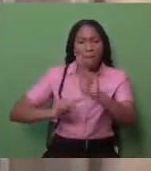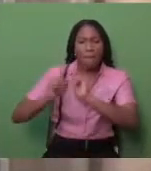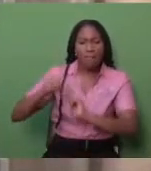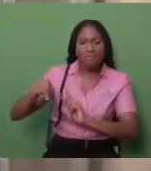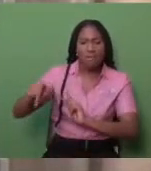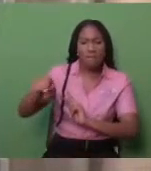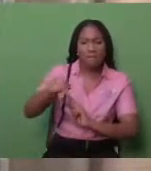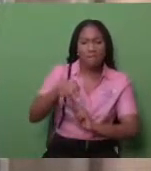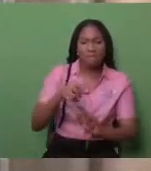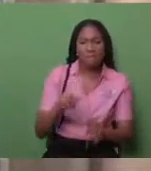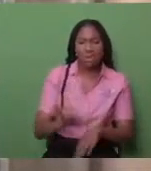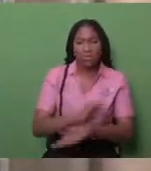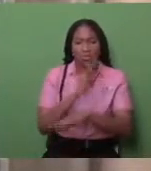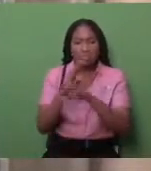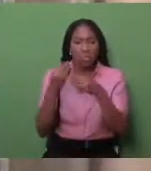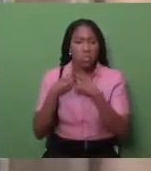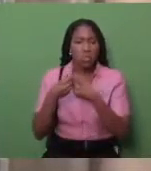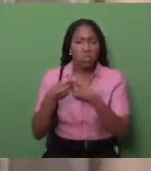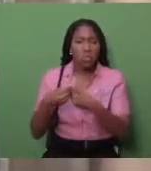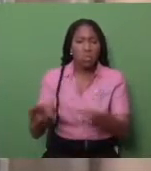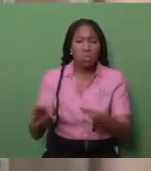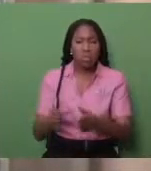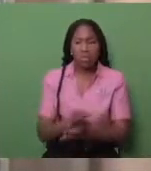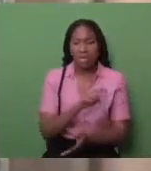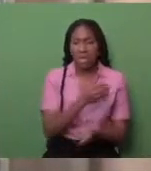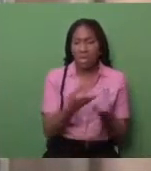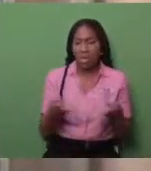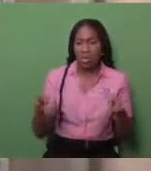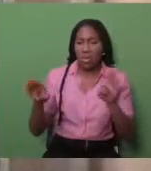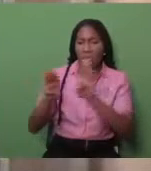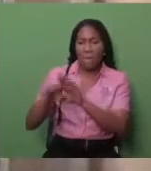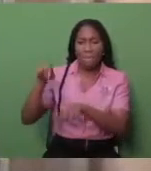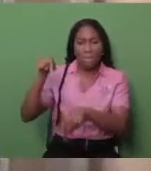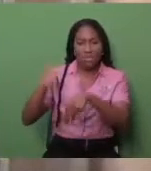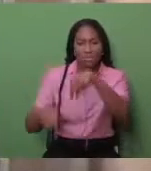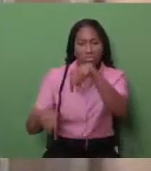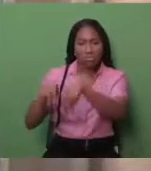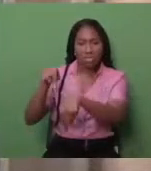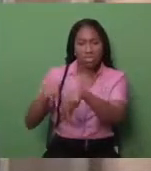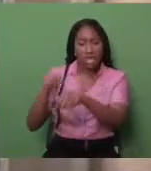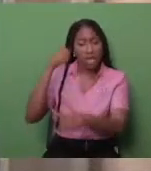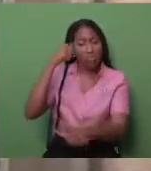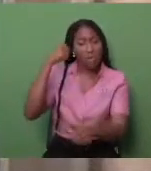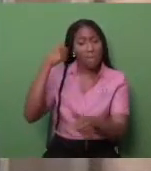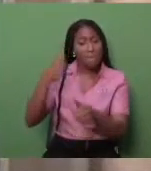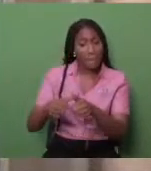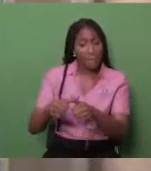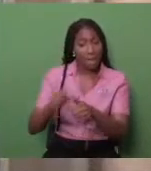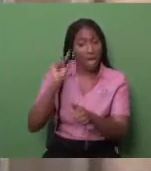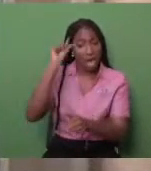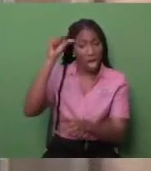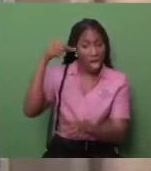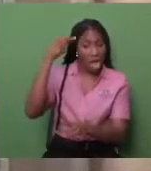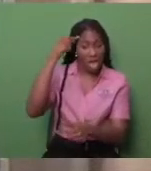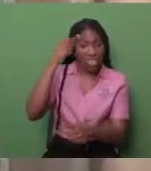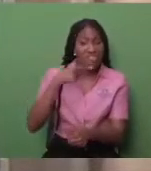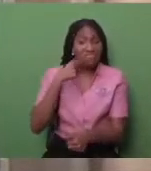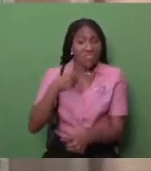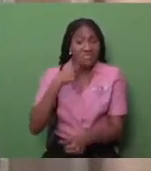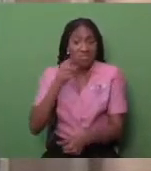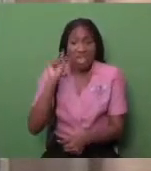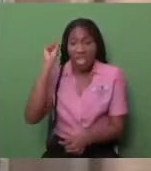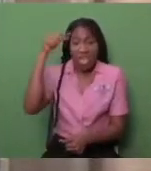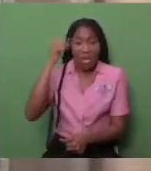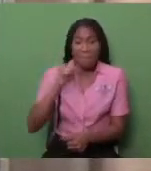through their betrayal of shutting down Petrotrin. Remember, the government is not closing down Petrotrin. And if you